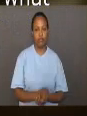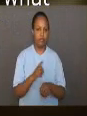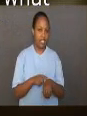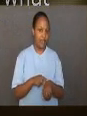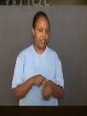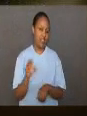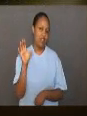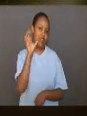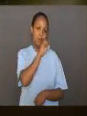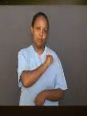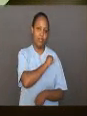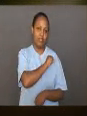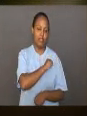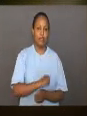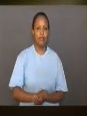Time's up!